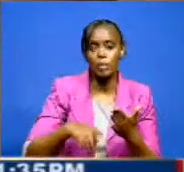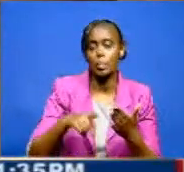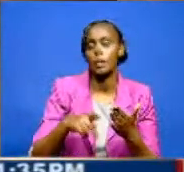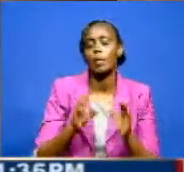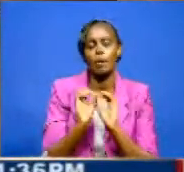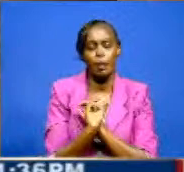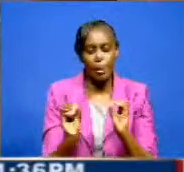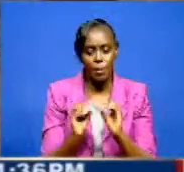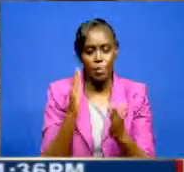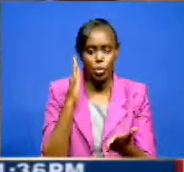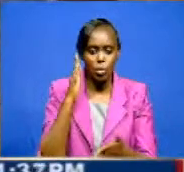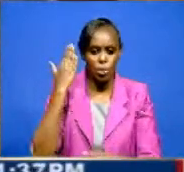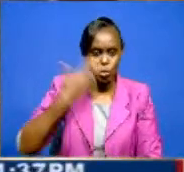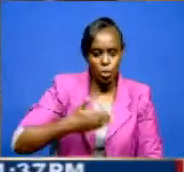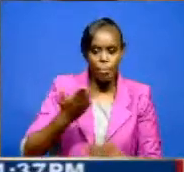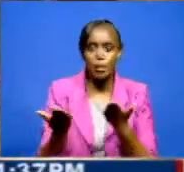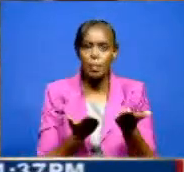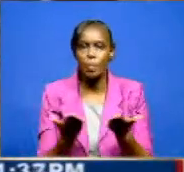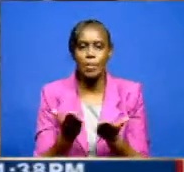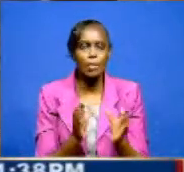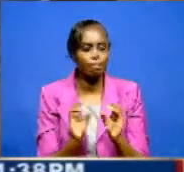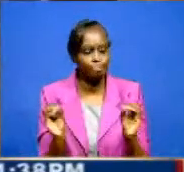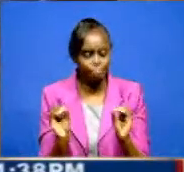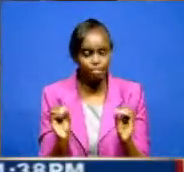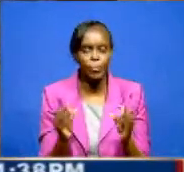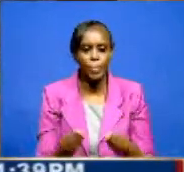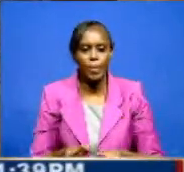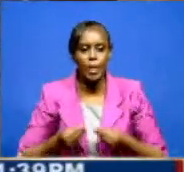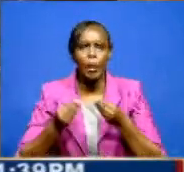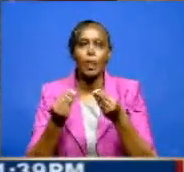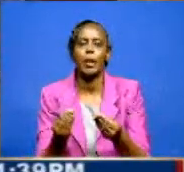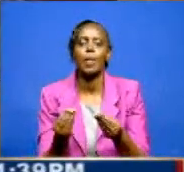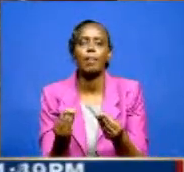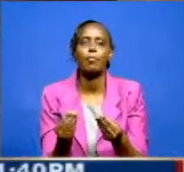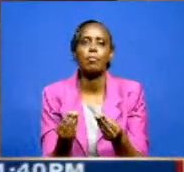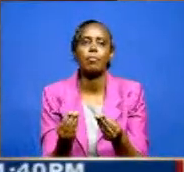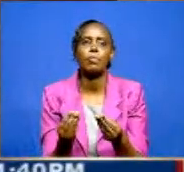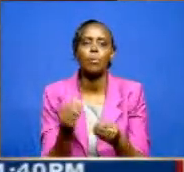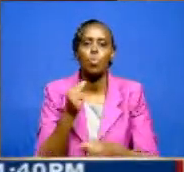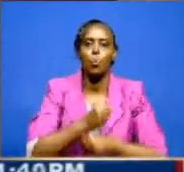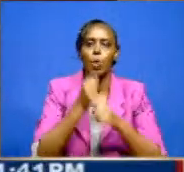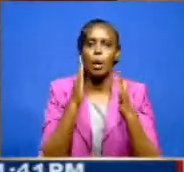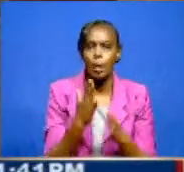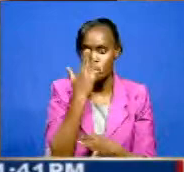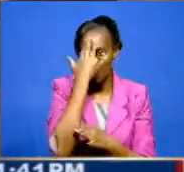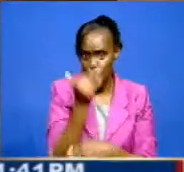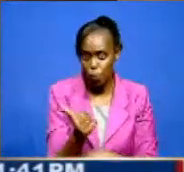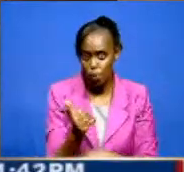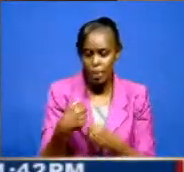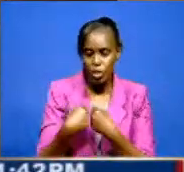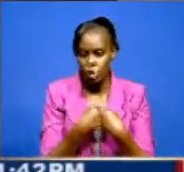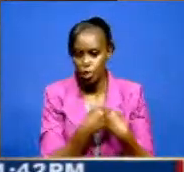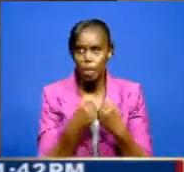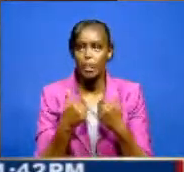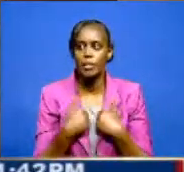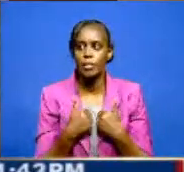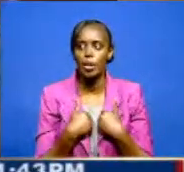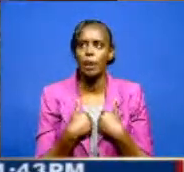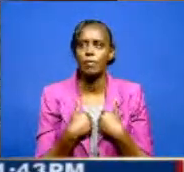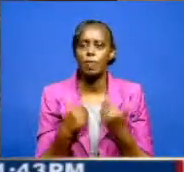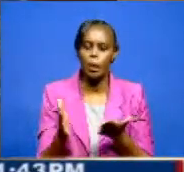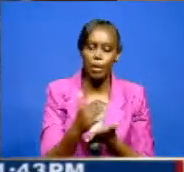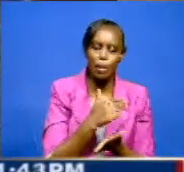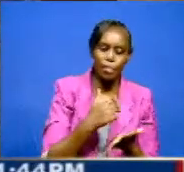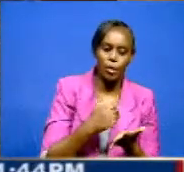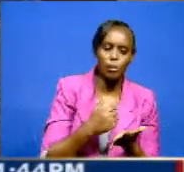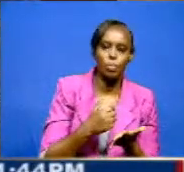or without stopping the services that they render to the staff because of the challenge we have in revenue collection